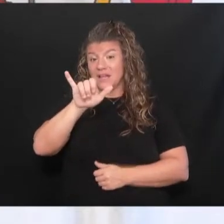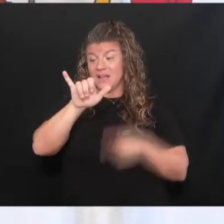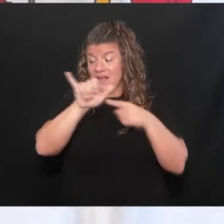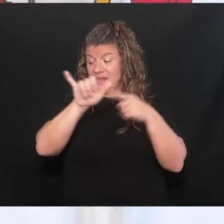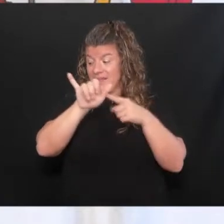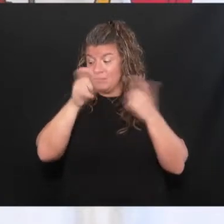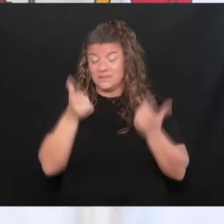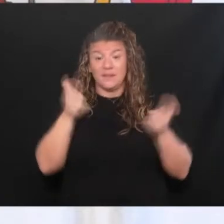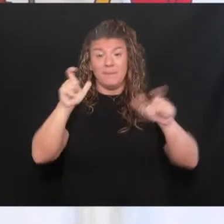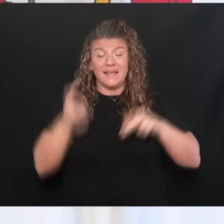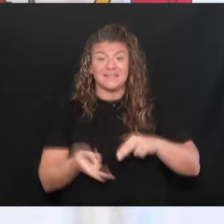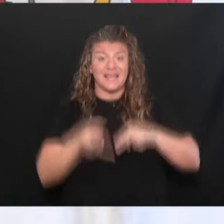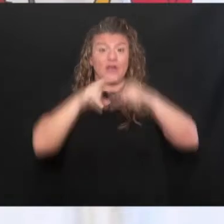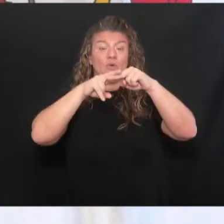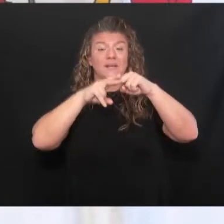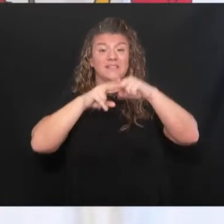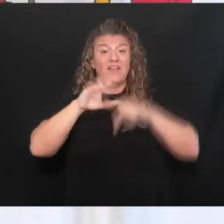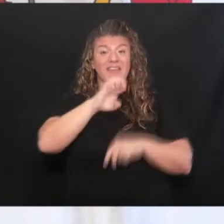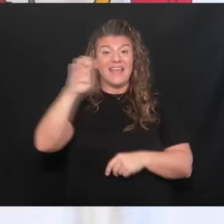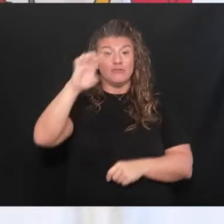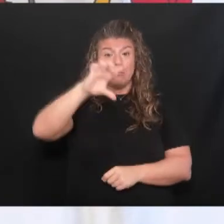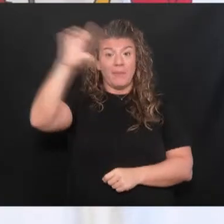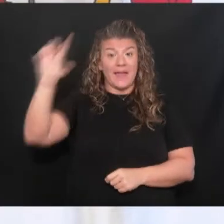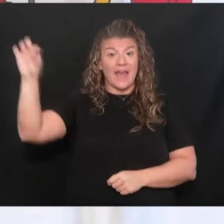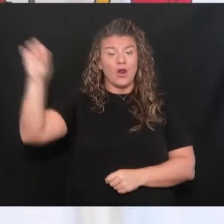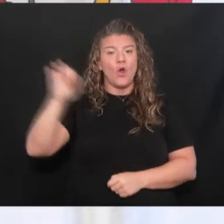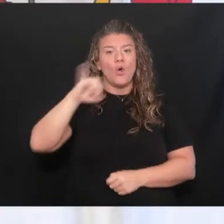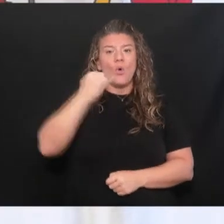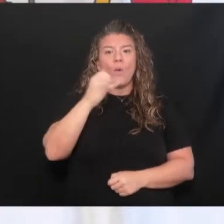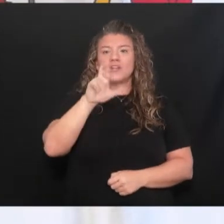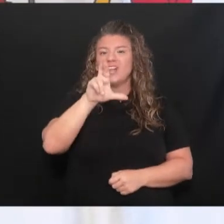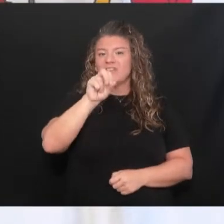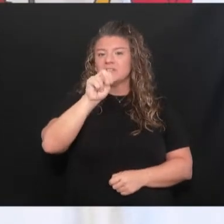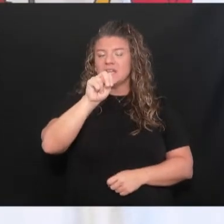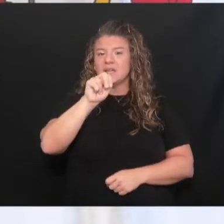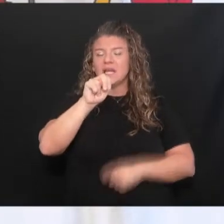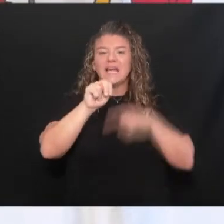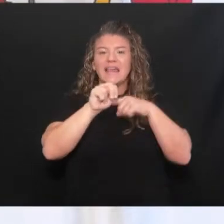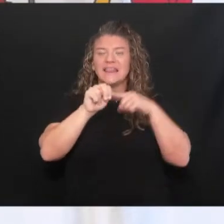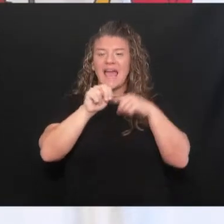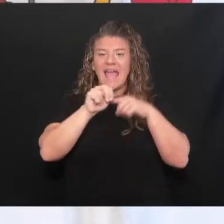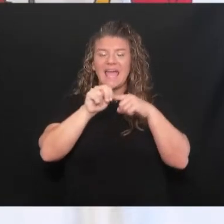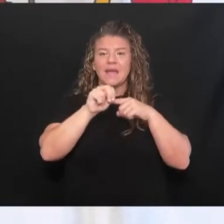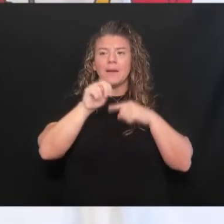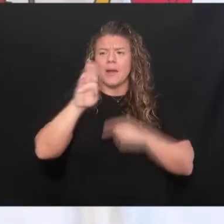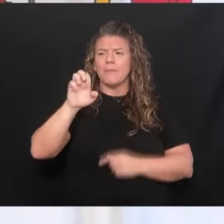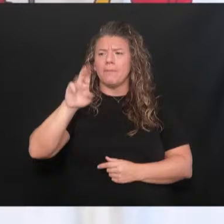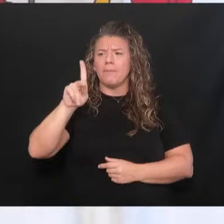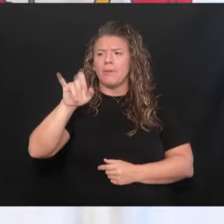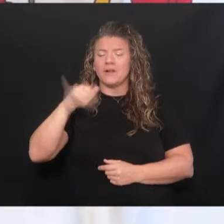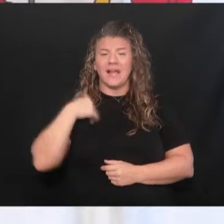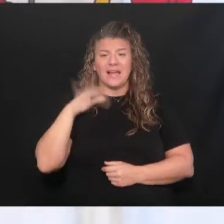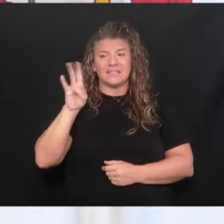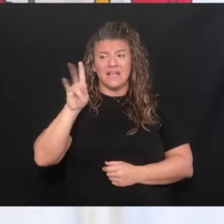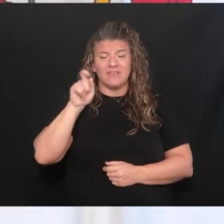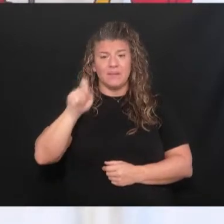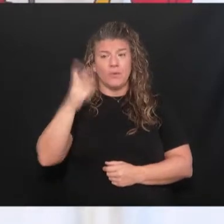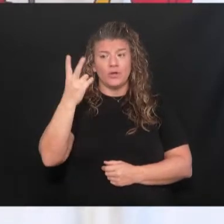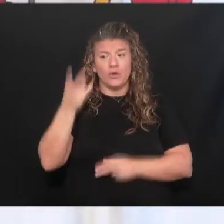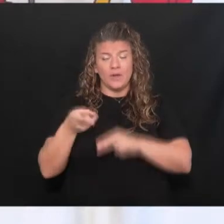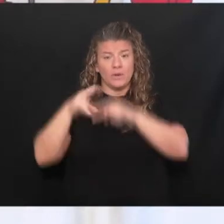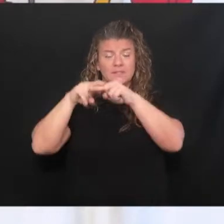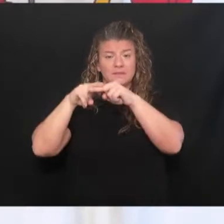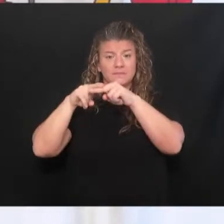biggest increase over in the Eastern Panhandle, along with Jefferson. Berkeley County had a 17.2%